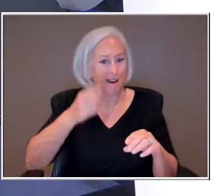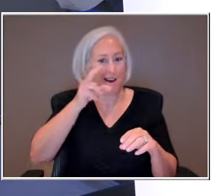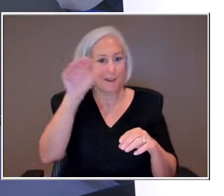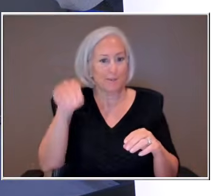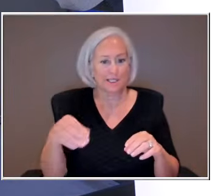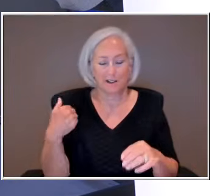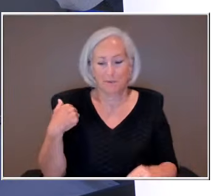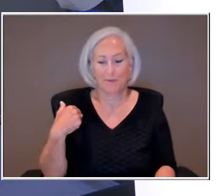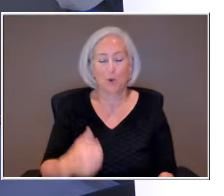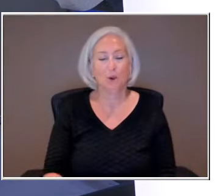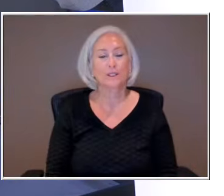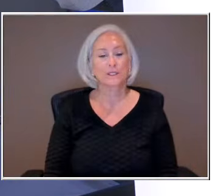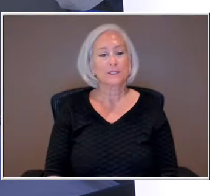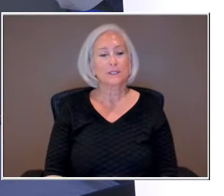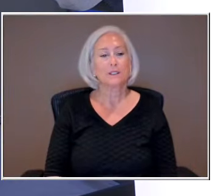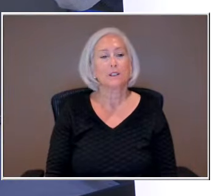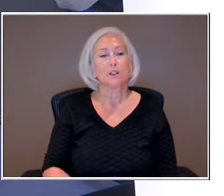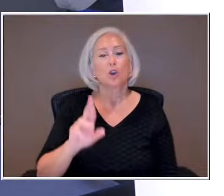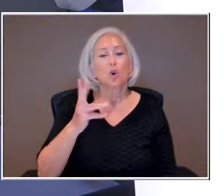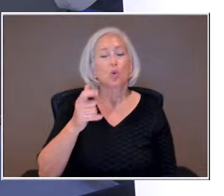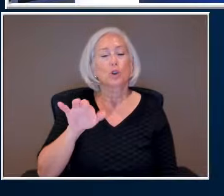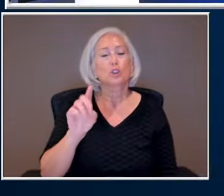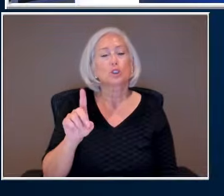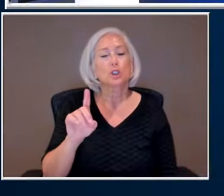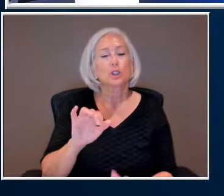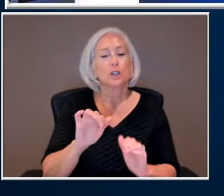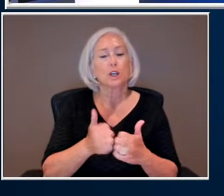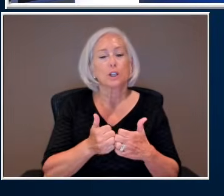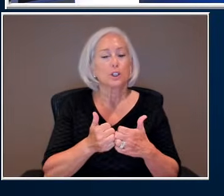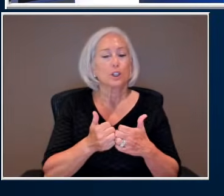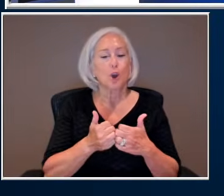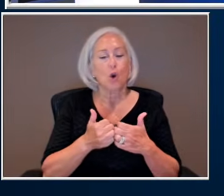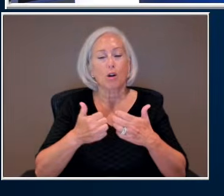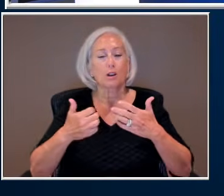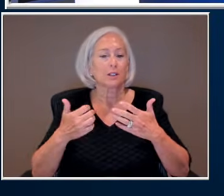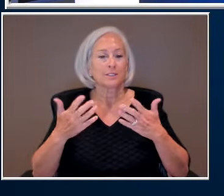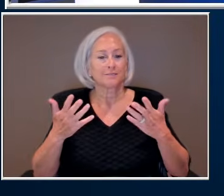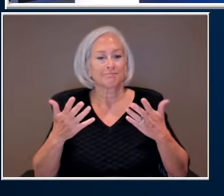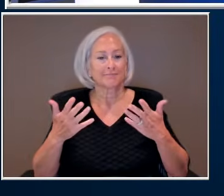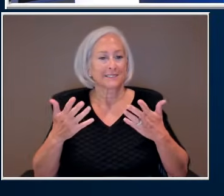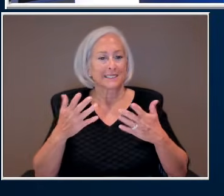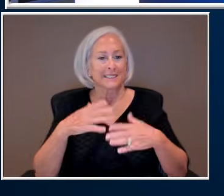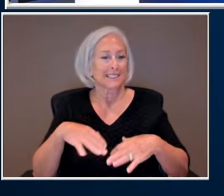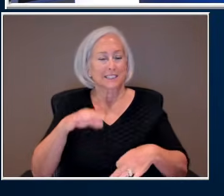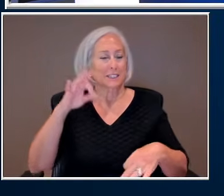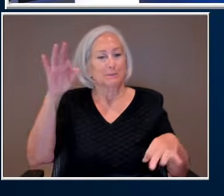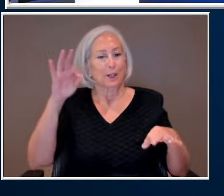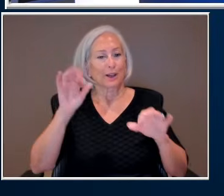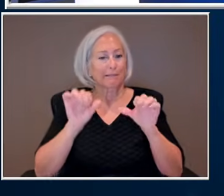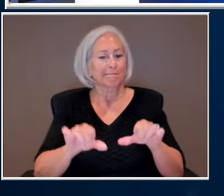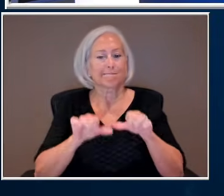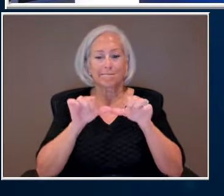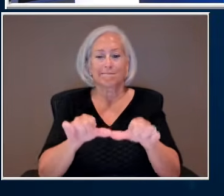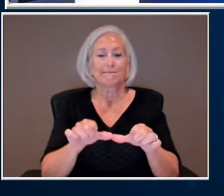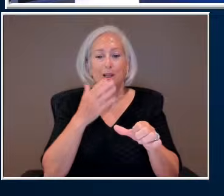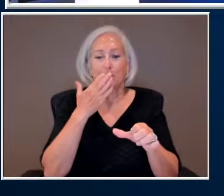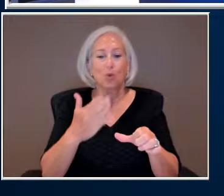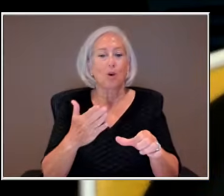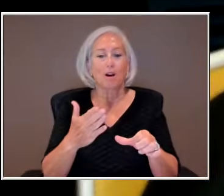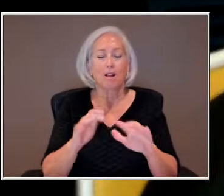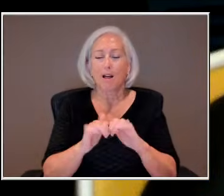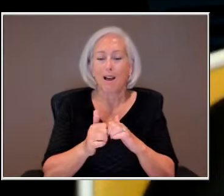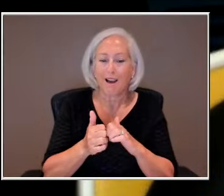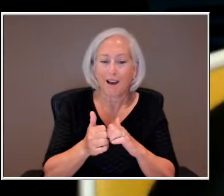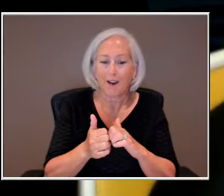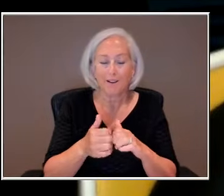Jeremy has a question for Richard. How did you keep your spirits up having to go through this so many times? Yeah, through my faith.